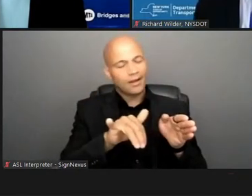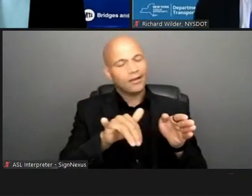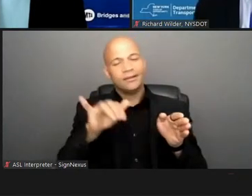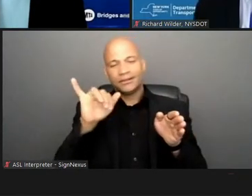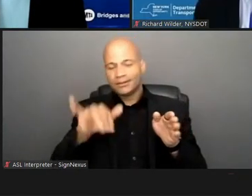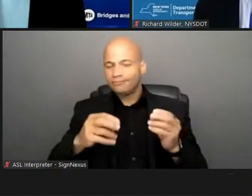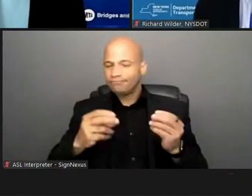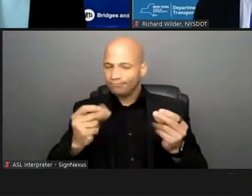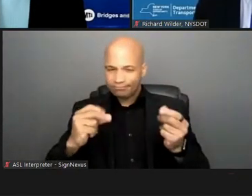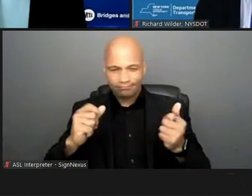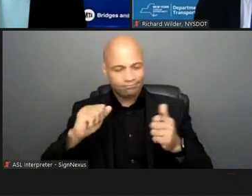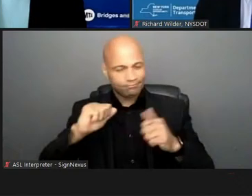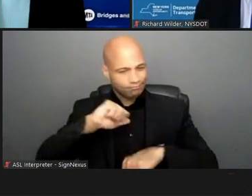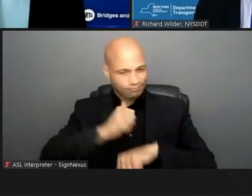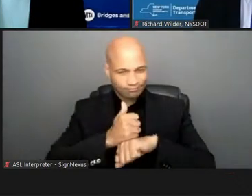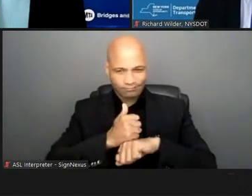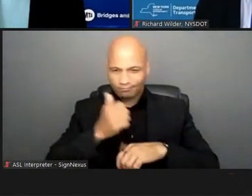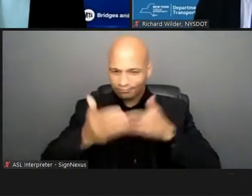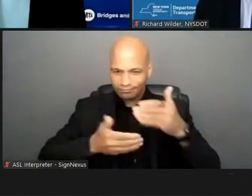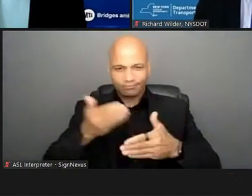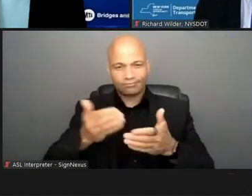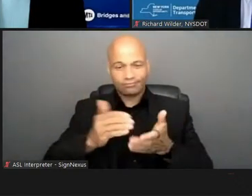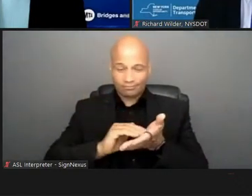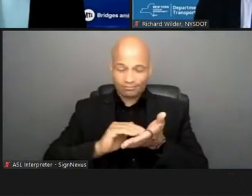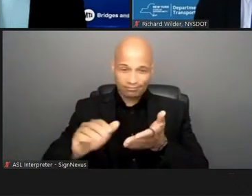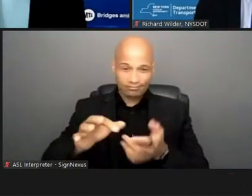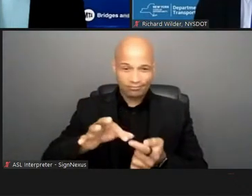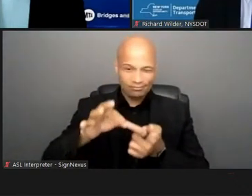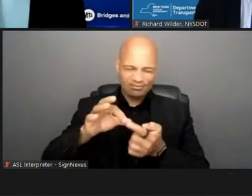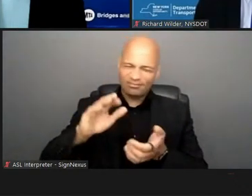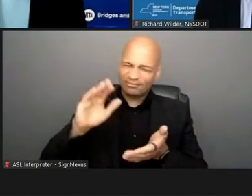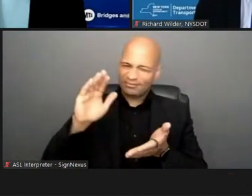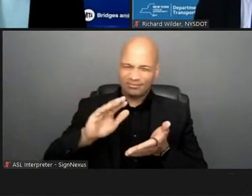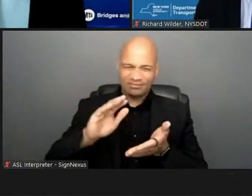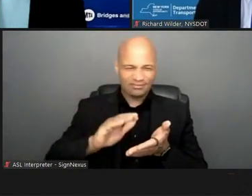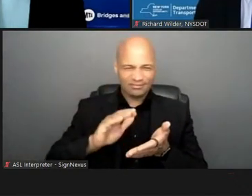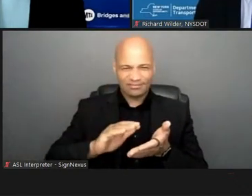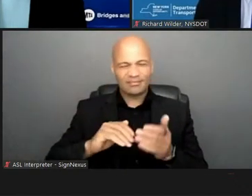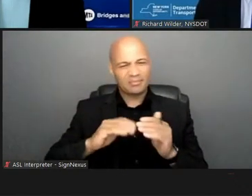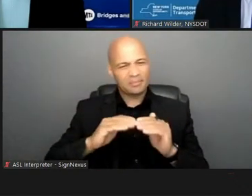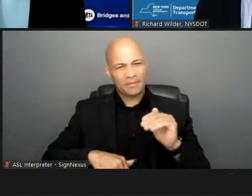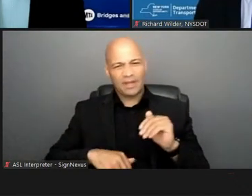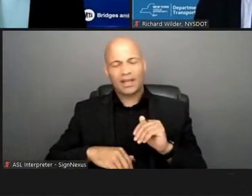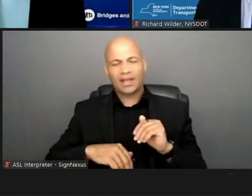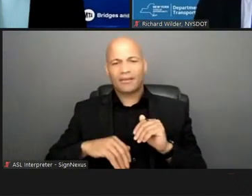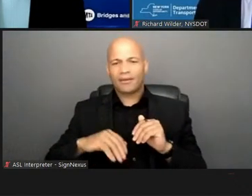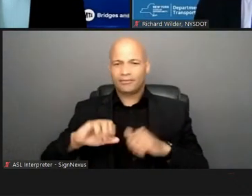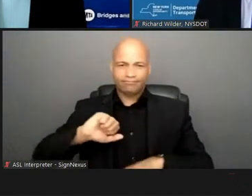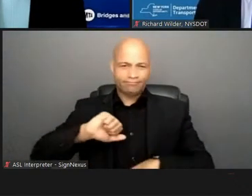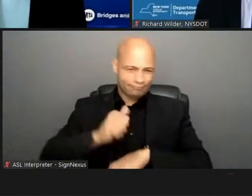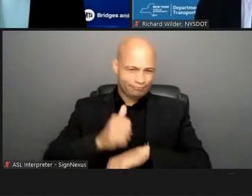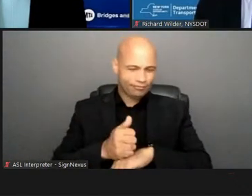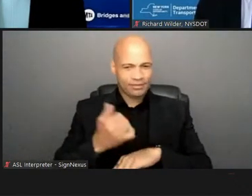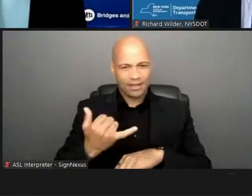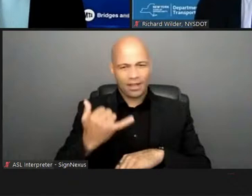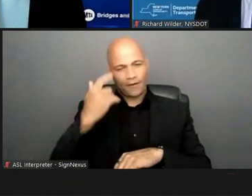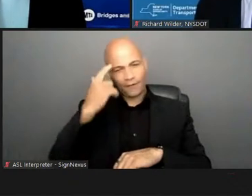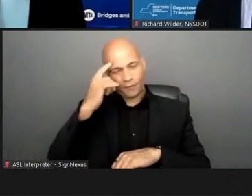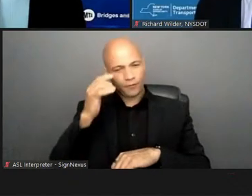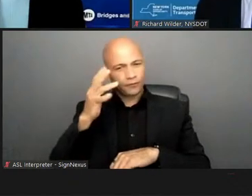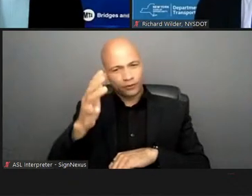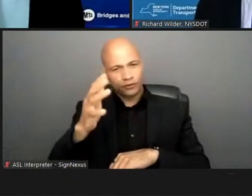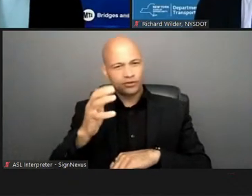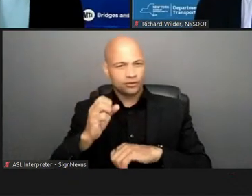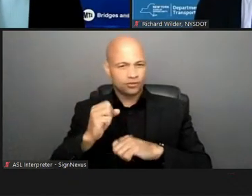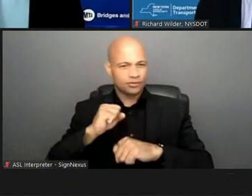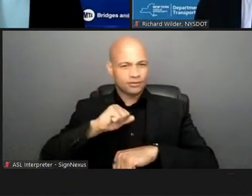exemptions and consideration of mitigation and impacted areas let's put a stake in the ground for the future and begin to imagine a more